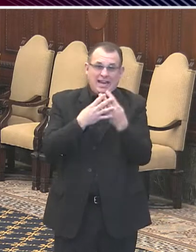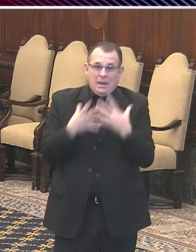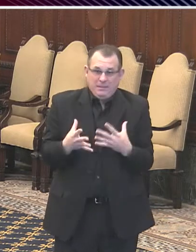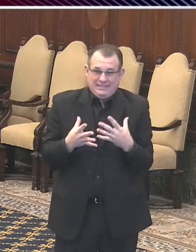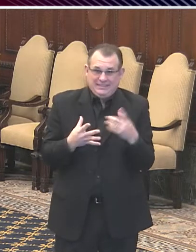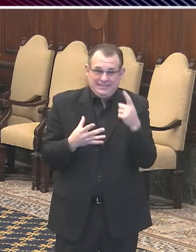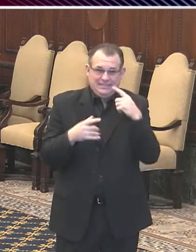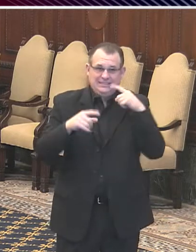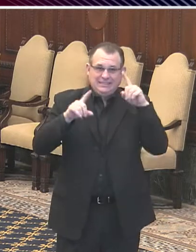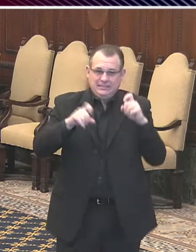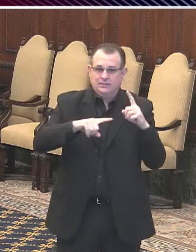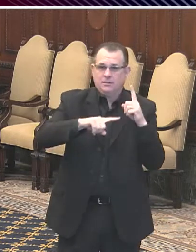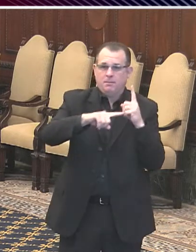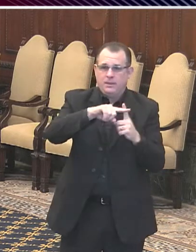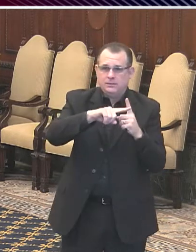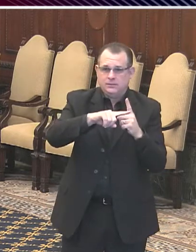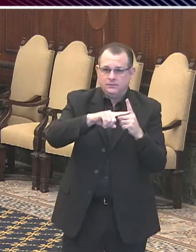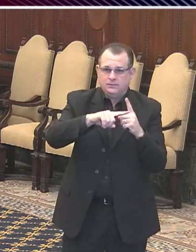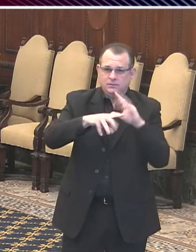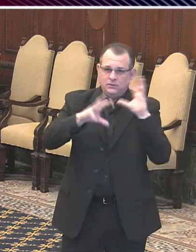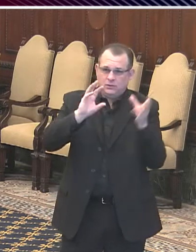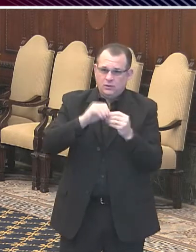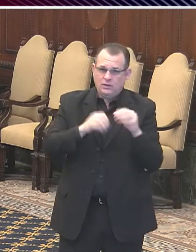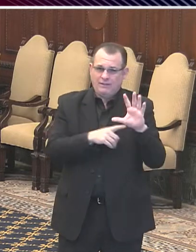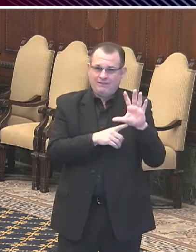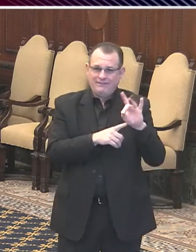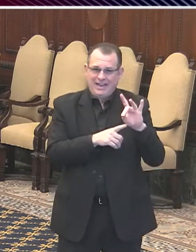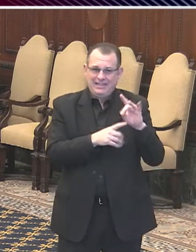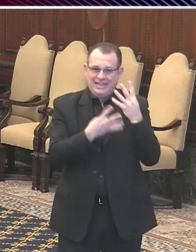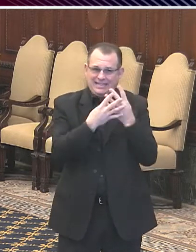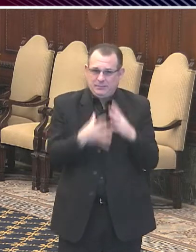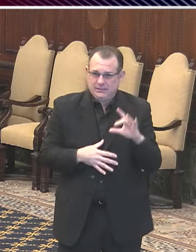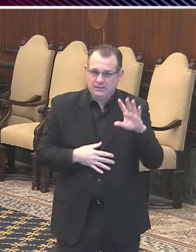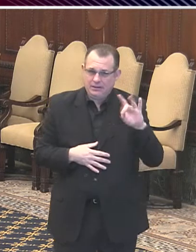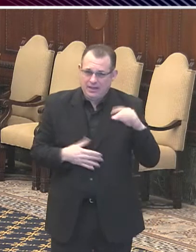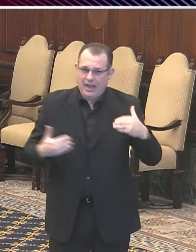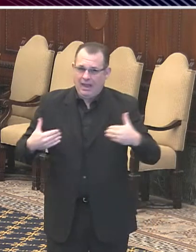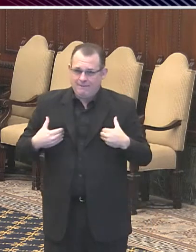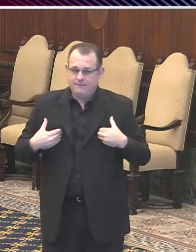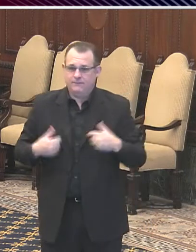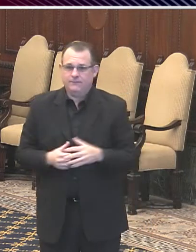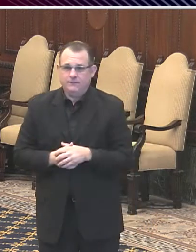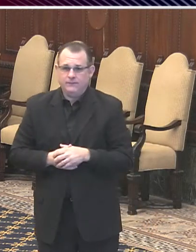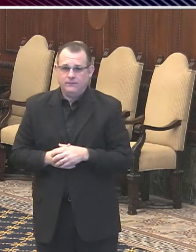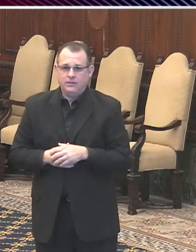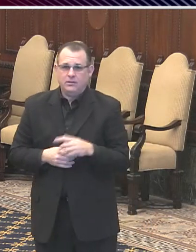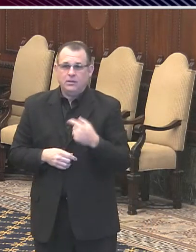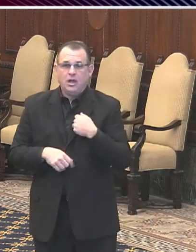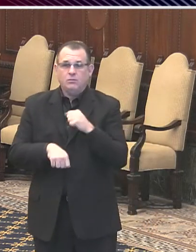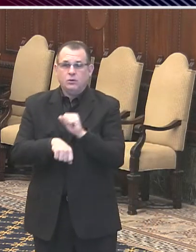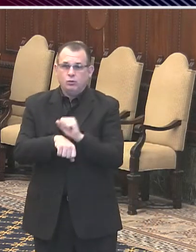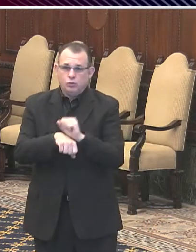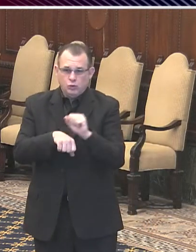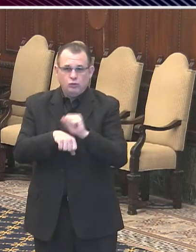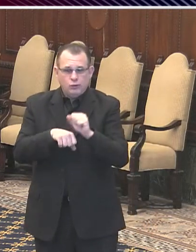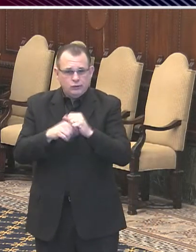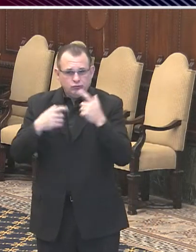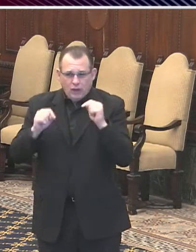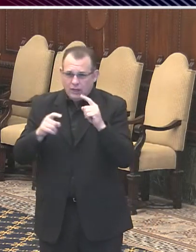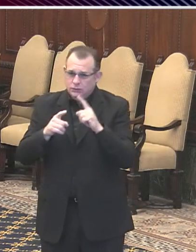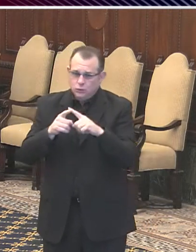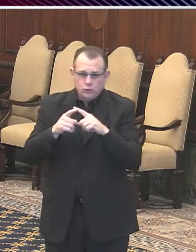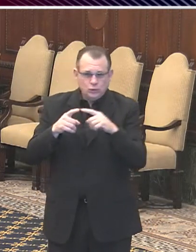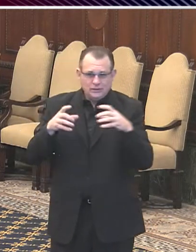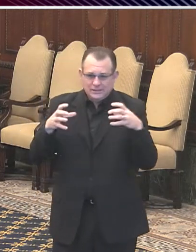us to a total of 58 inmates who have the infection in the city's jail. And we are working with the city's jail system to try to contain this infection and make sure that